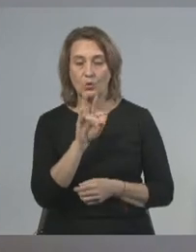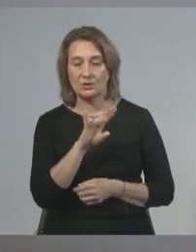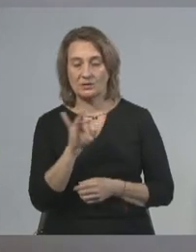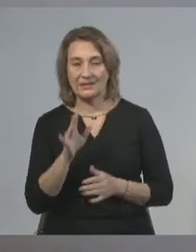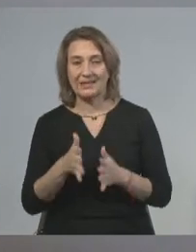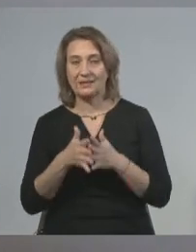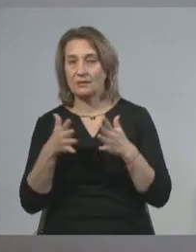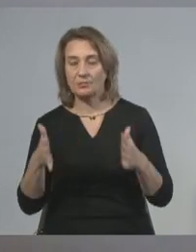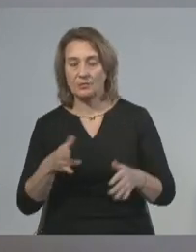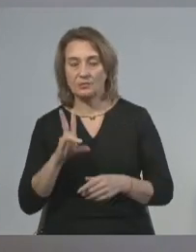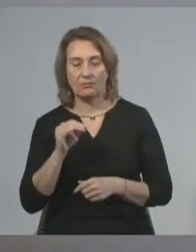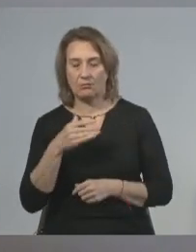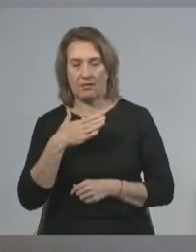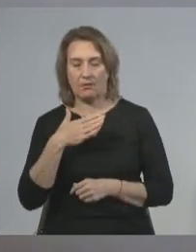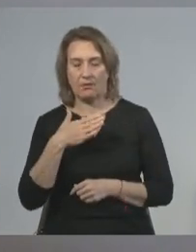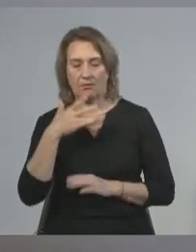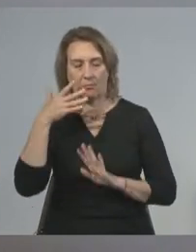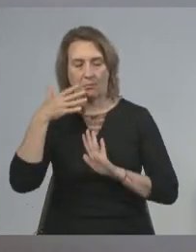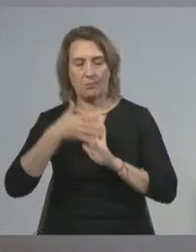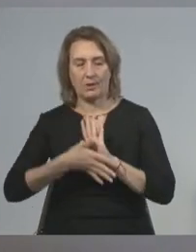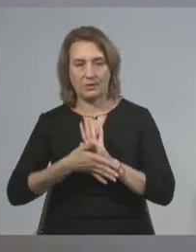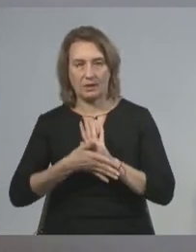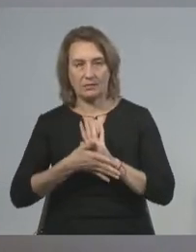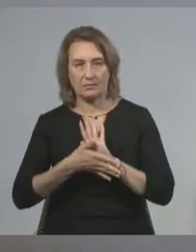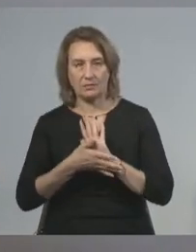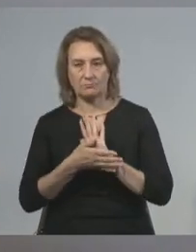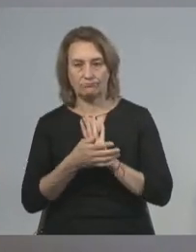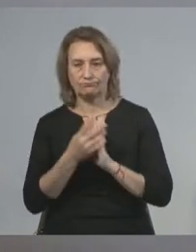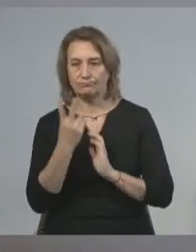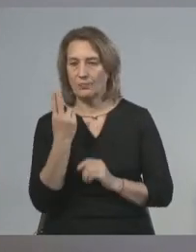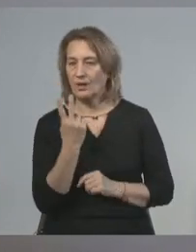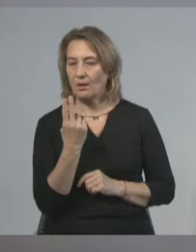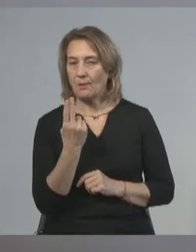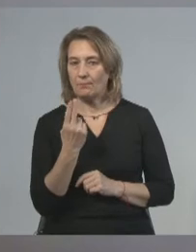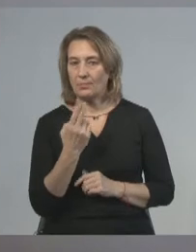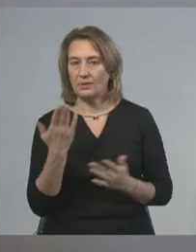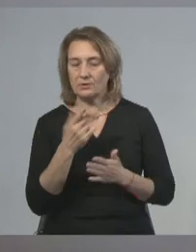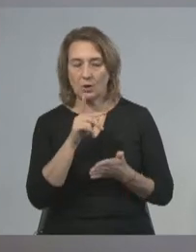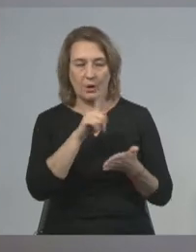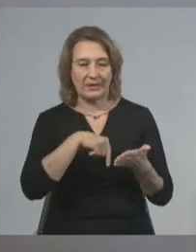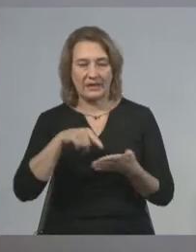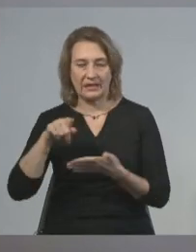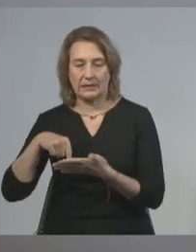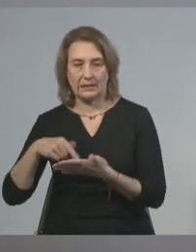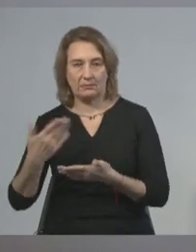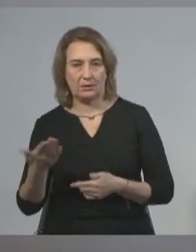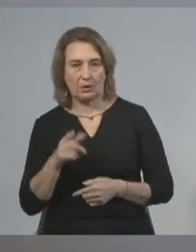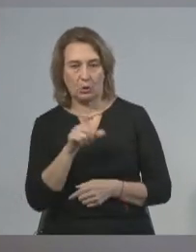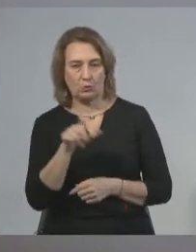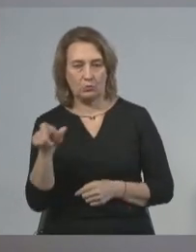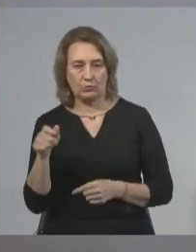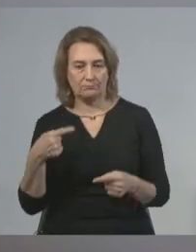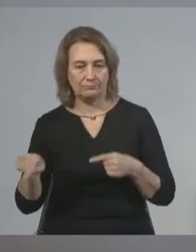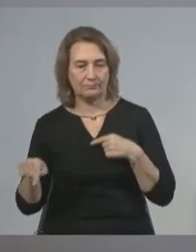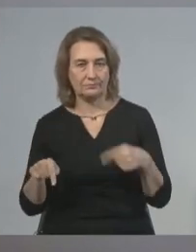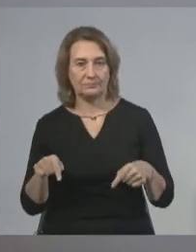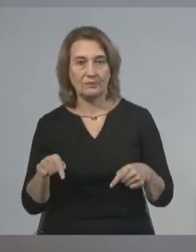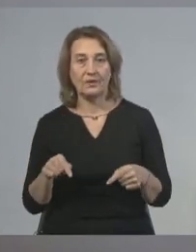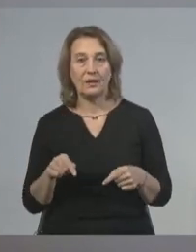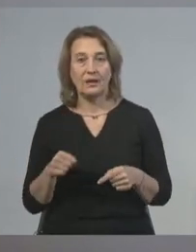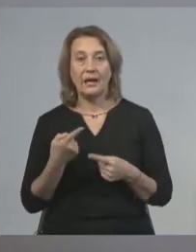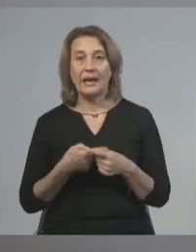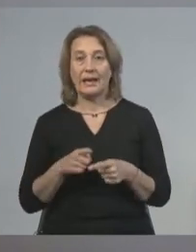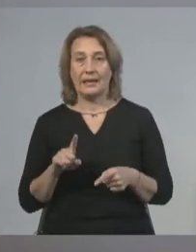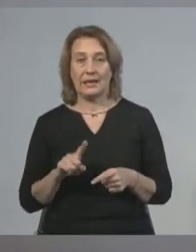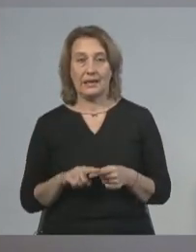have a couple with mixed religious backgrounds so this case could show us that among many